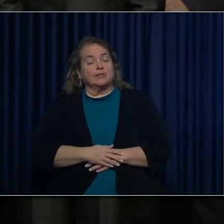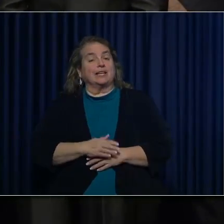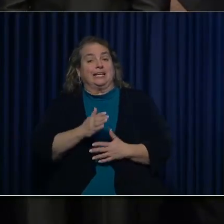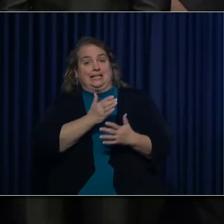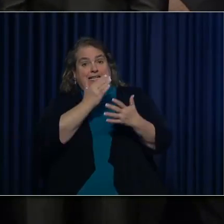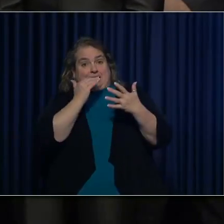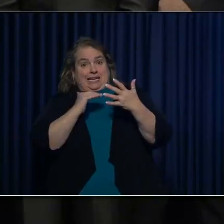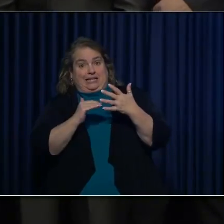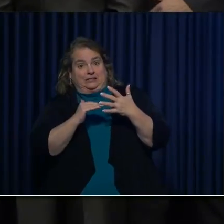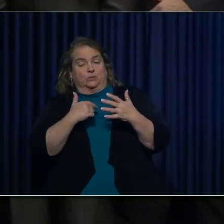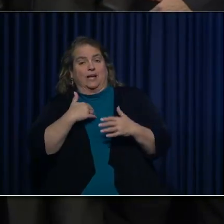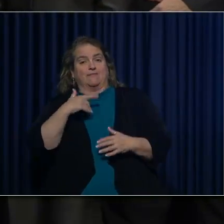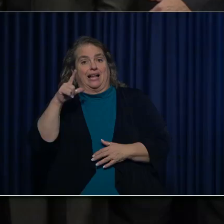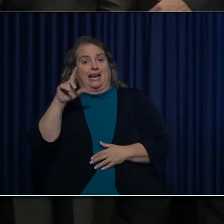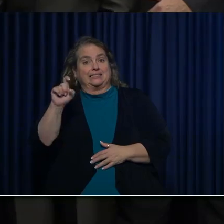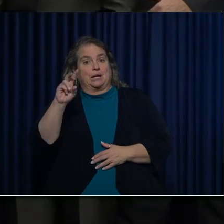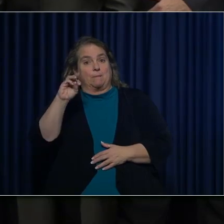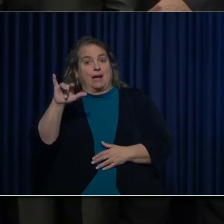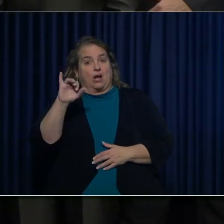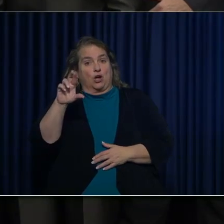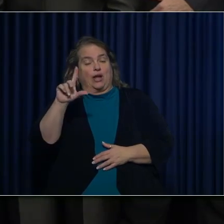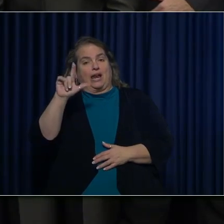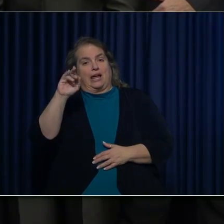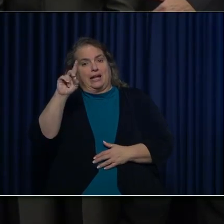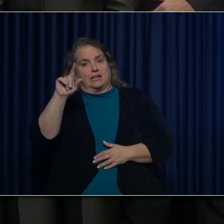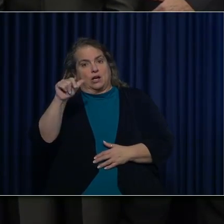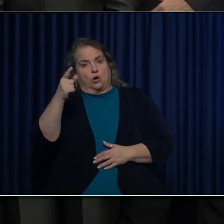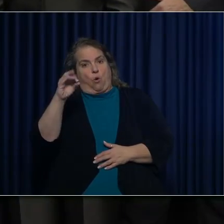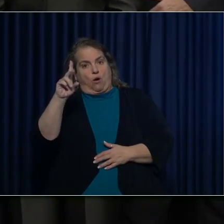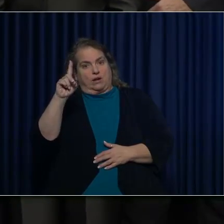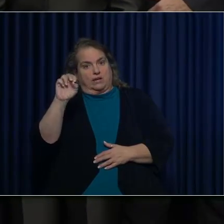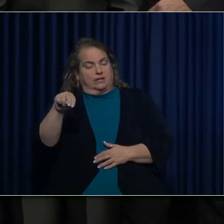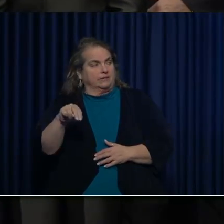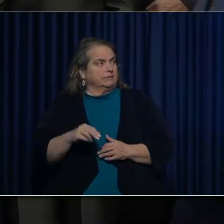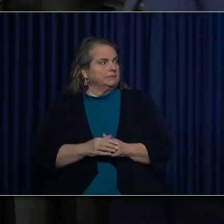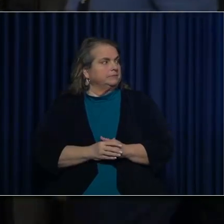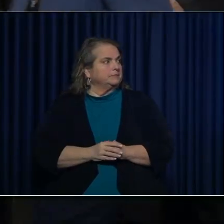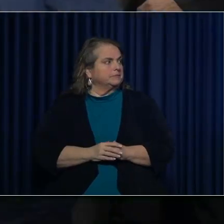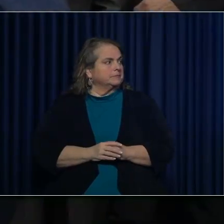Next, we have Lexington Mayor Linda Gordon.